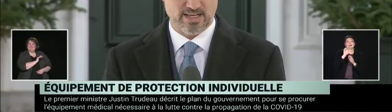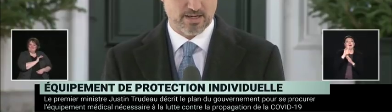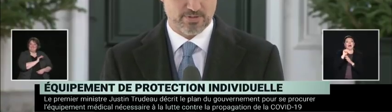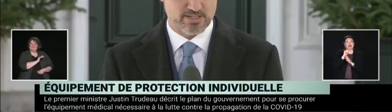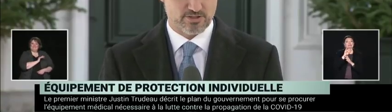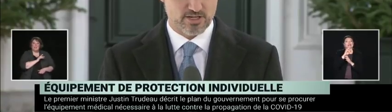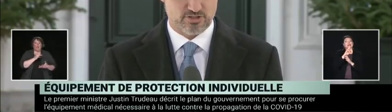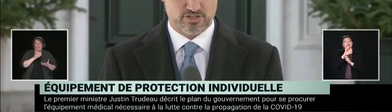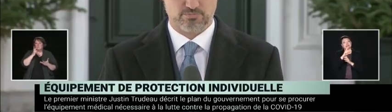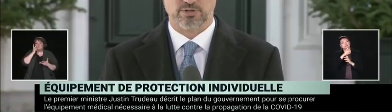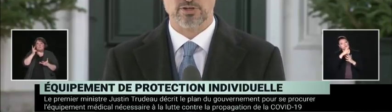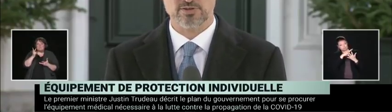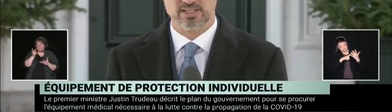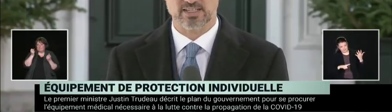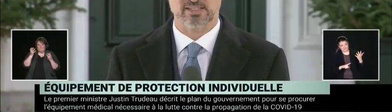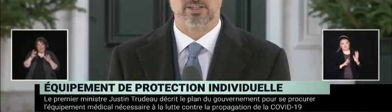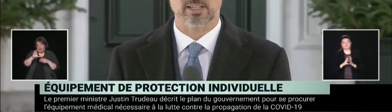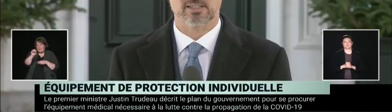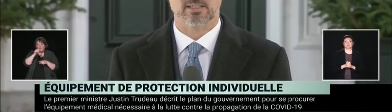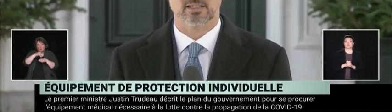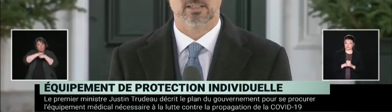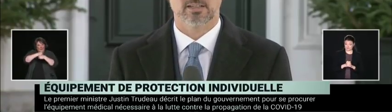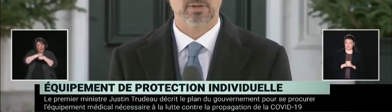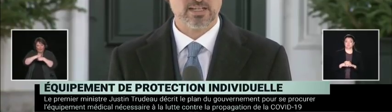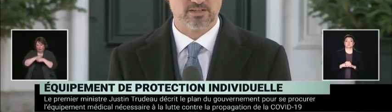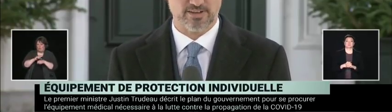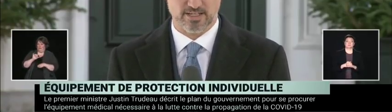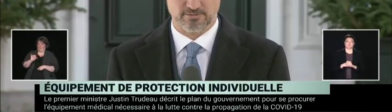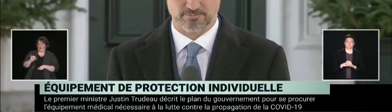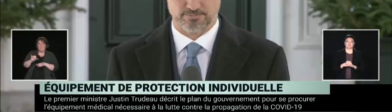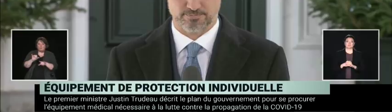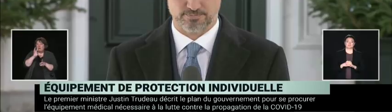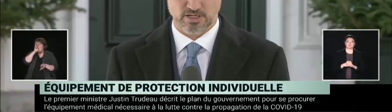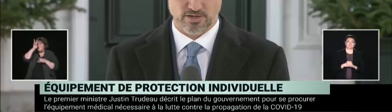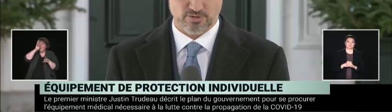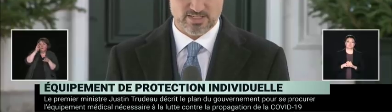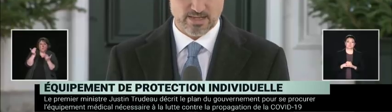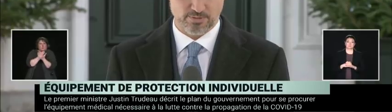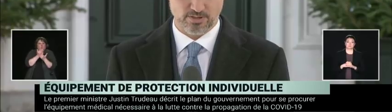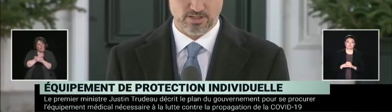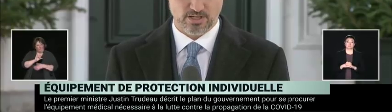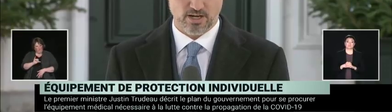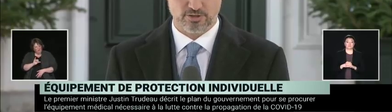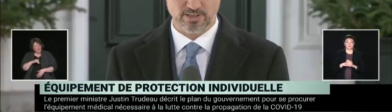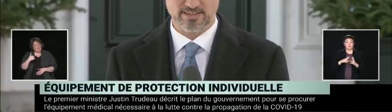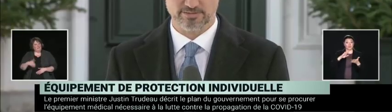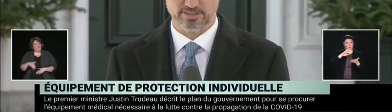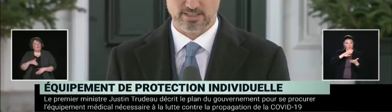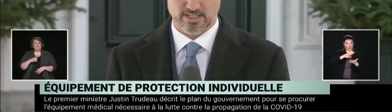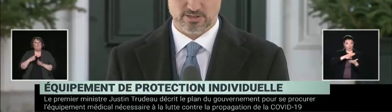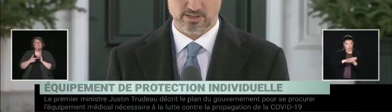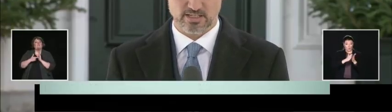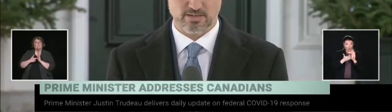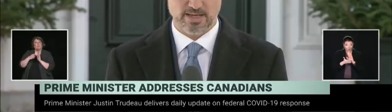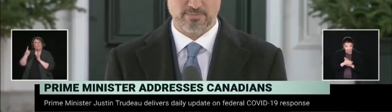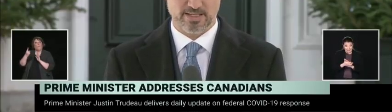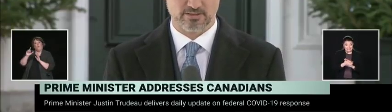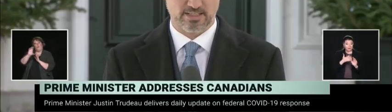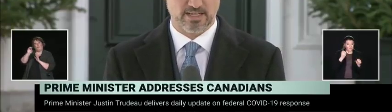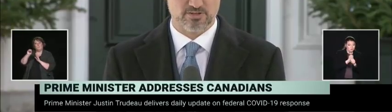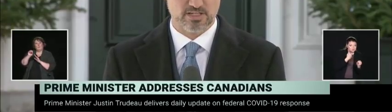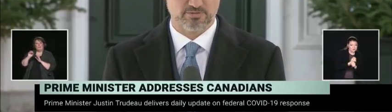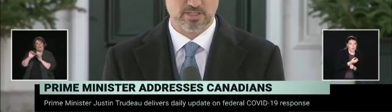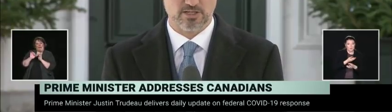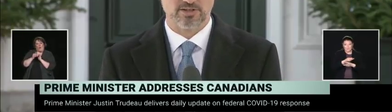how many companies are not just producing these goods, but innovating. For example, Autoliv is looking to make